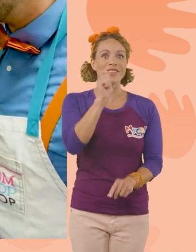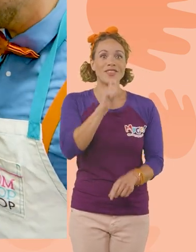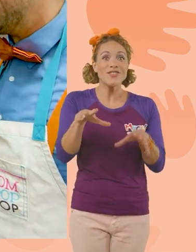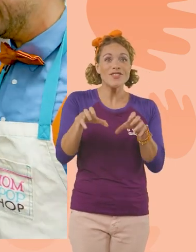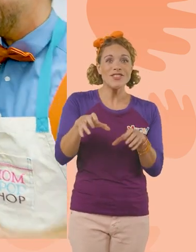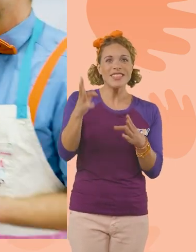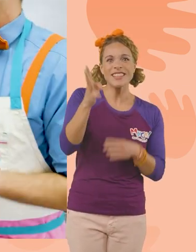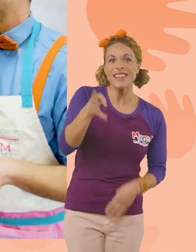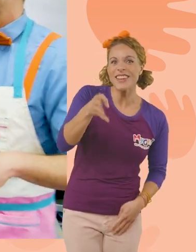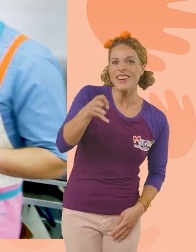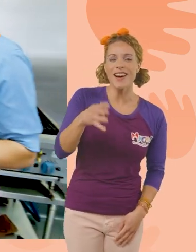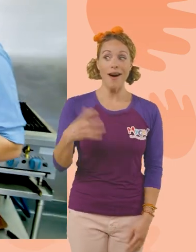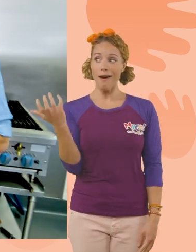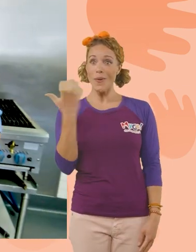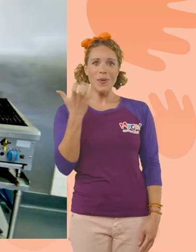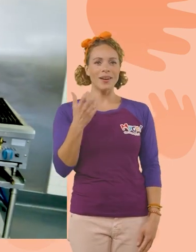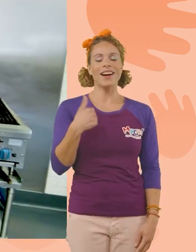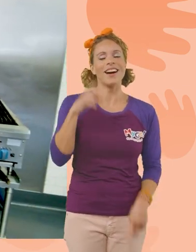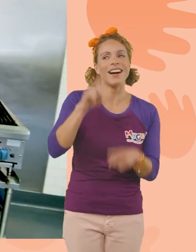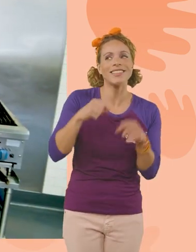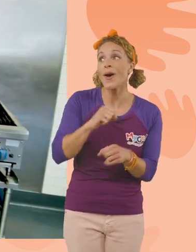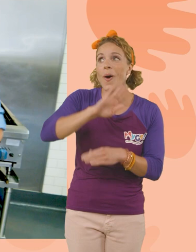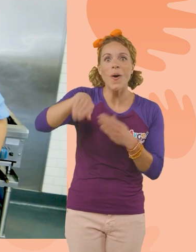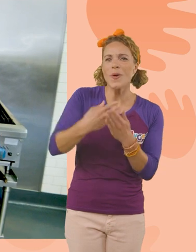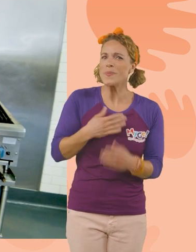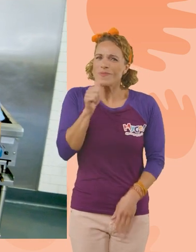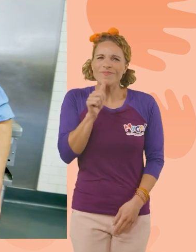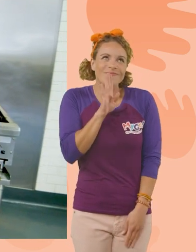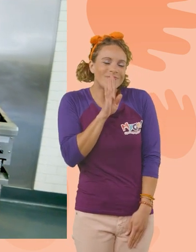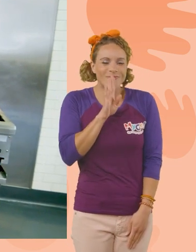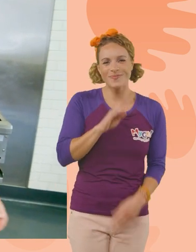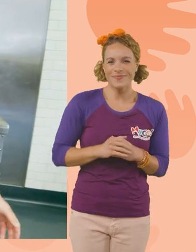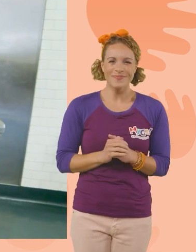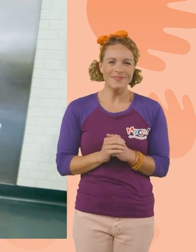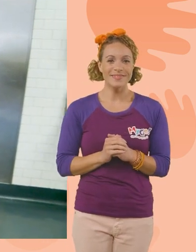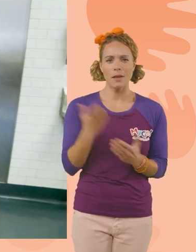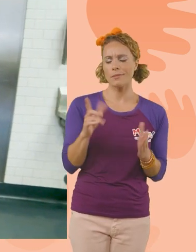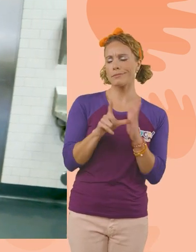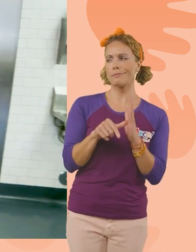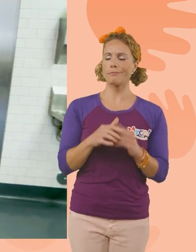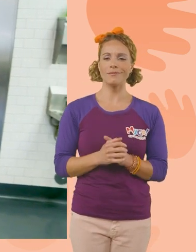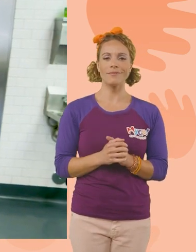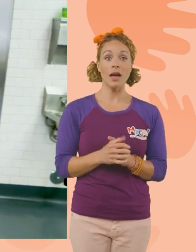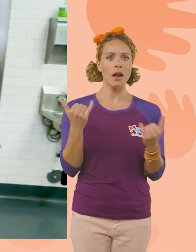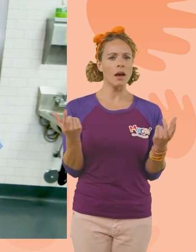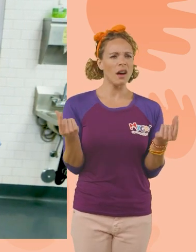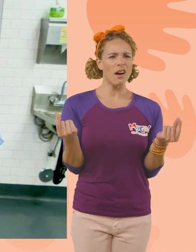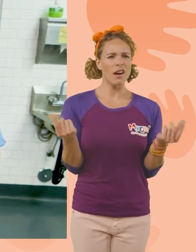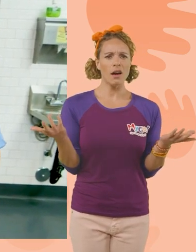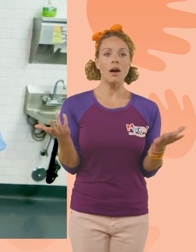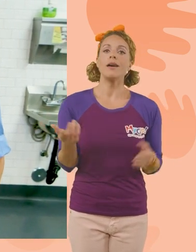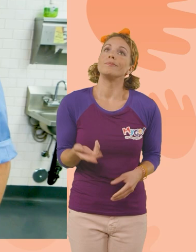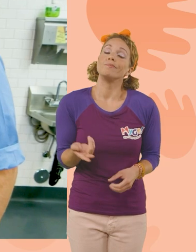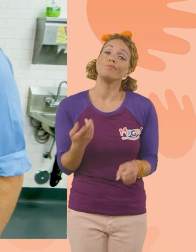liquid. Whoa, all right. I can't tell you all my secrets. Well, maybe for later. Well, now what do we do? Well,